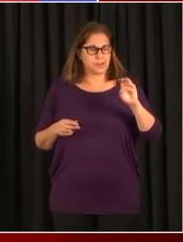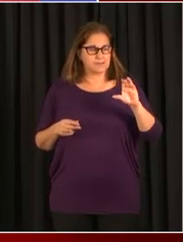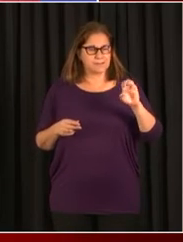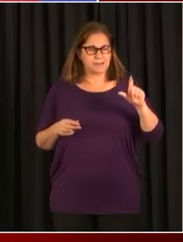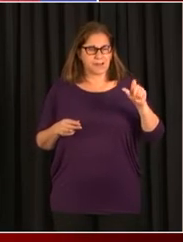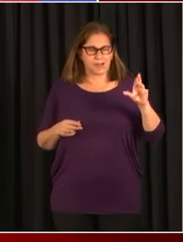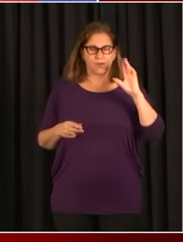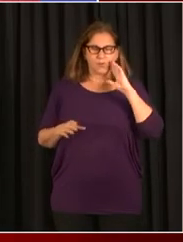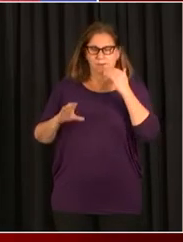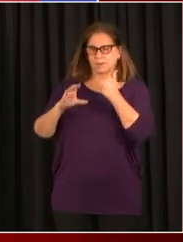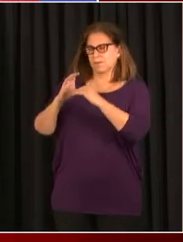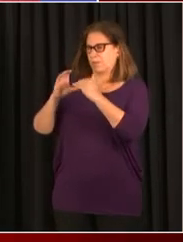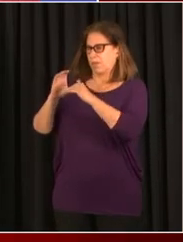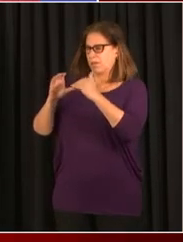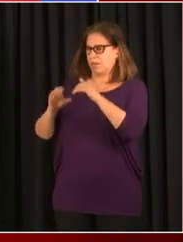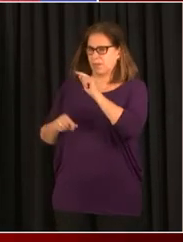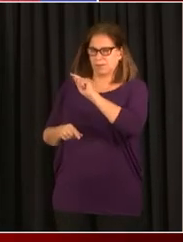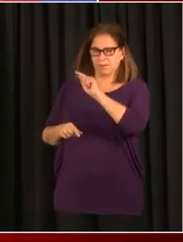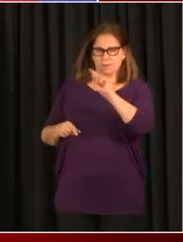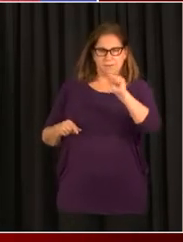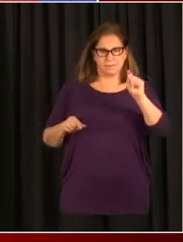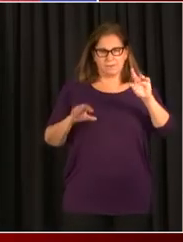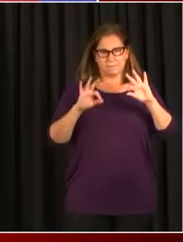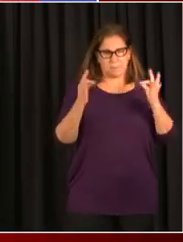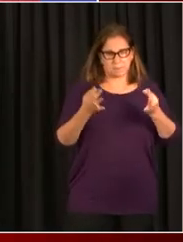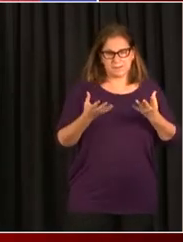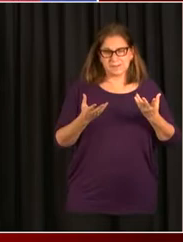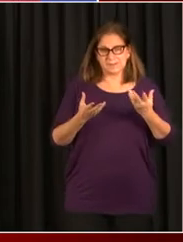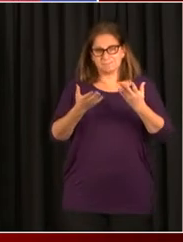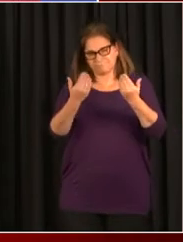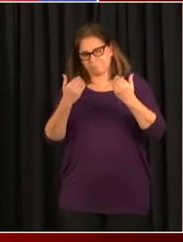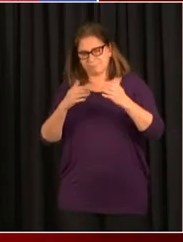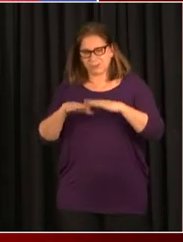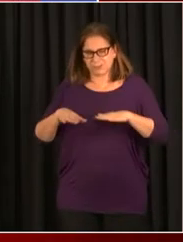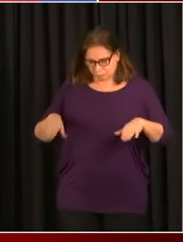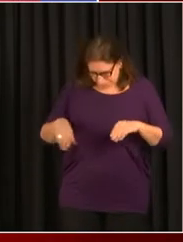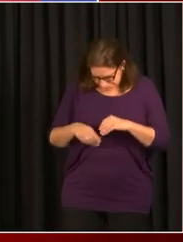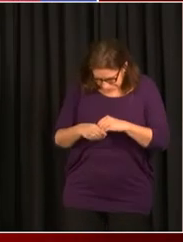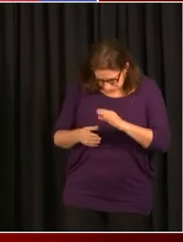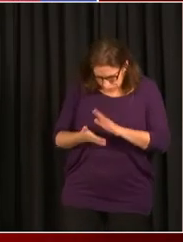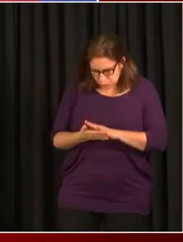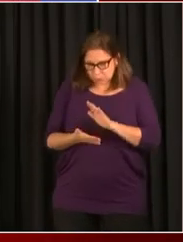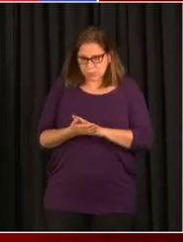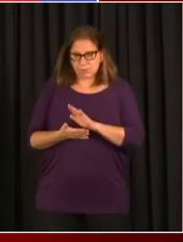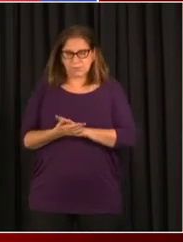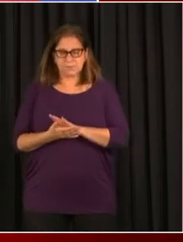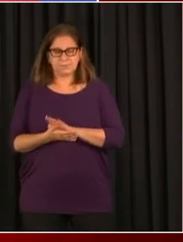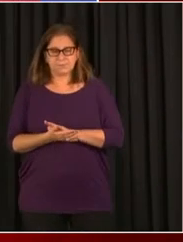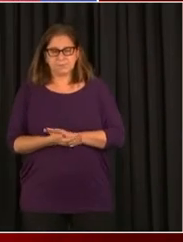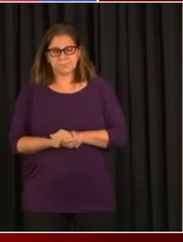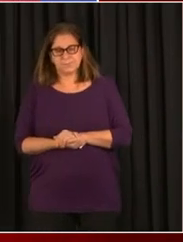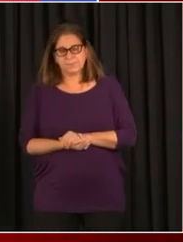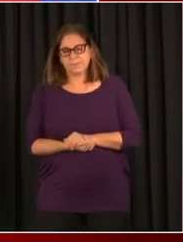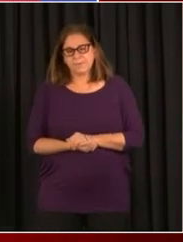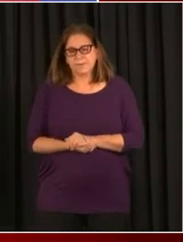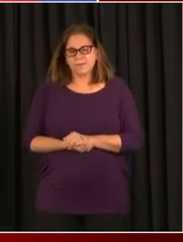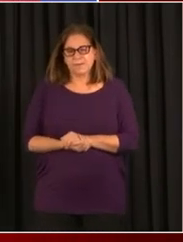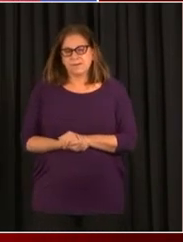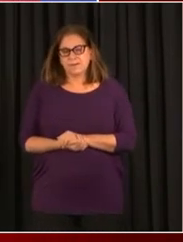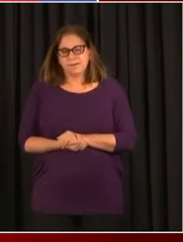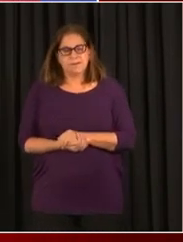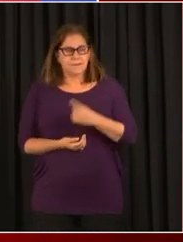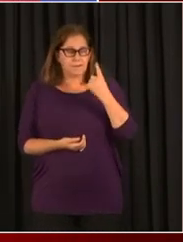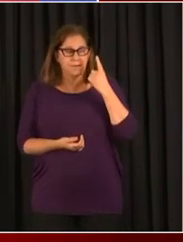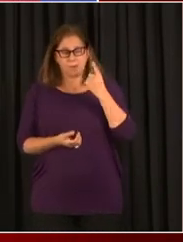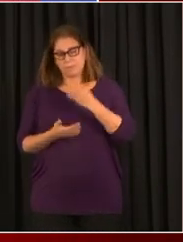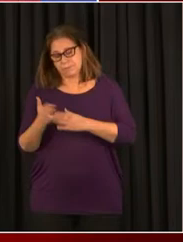student will participate with their classmates in in-person virtual learning. And